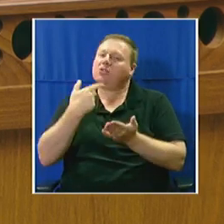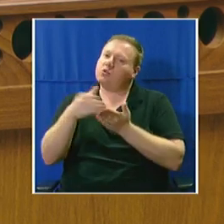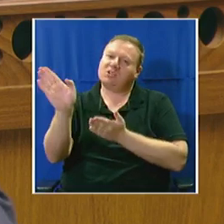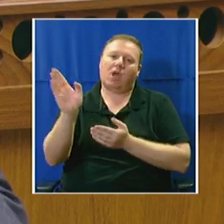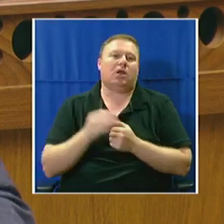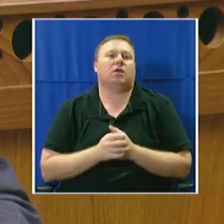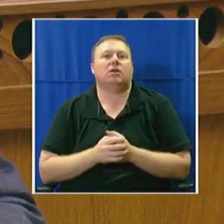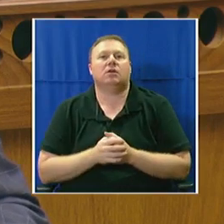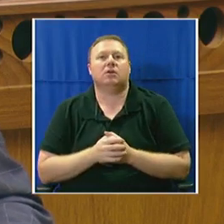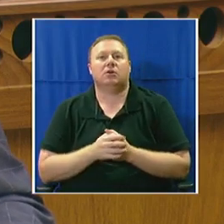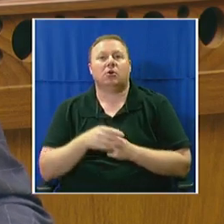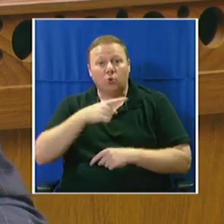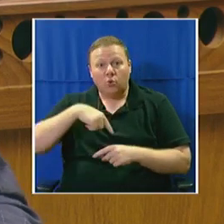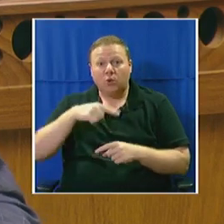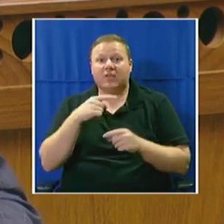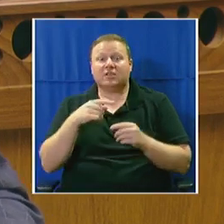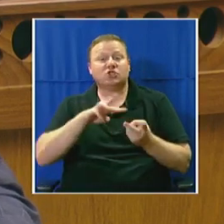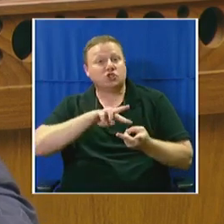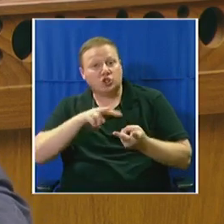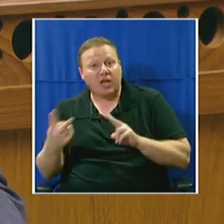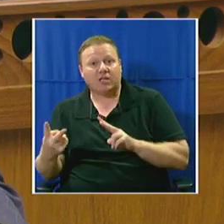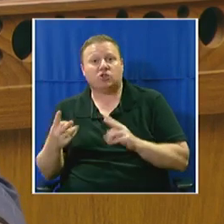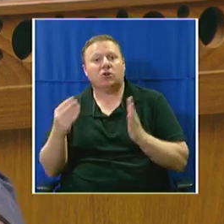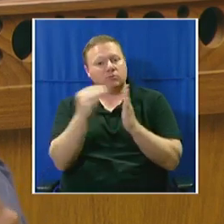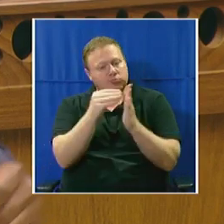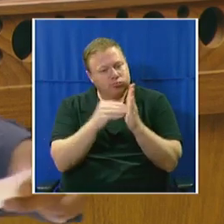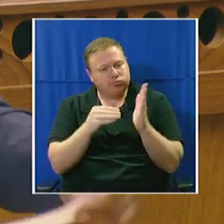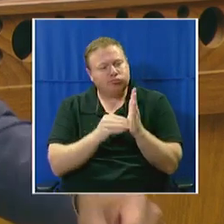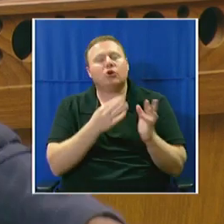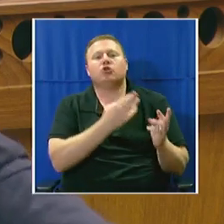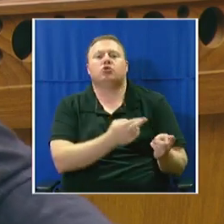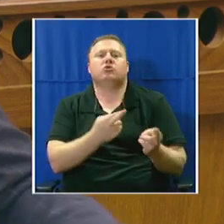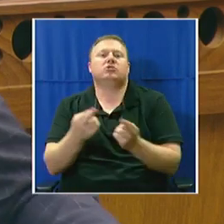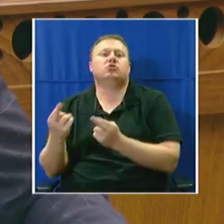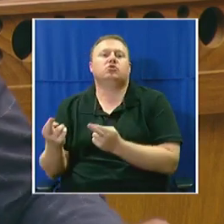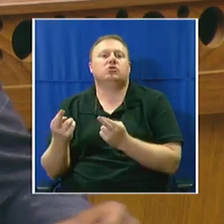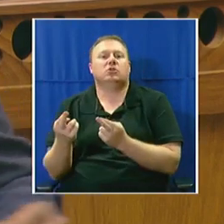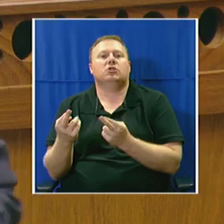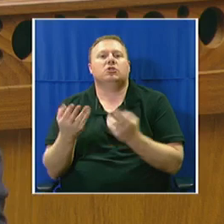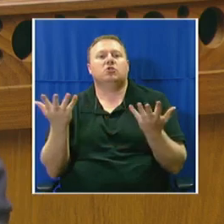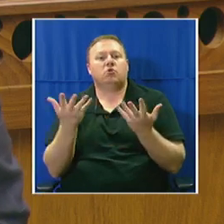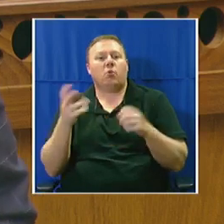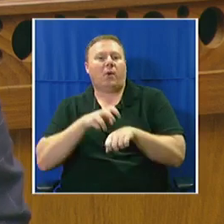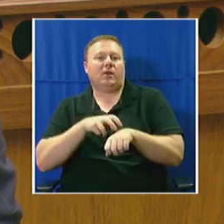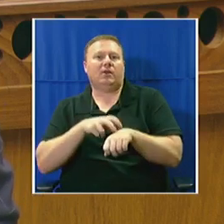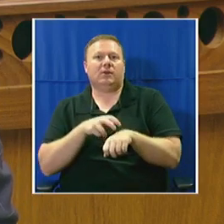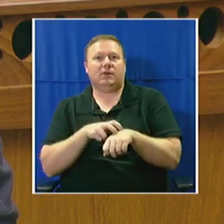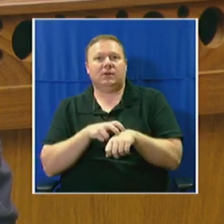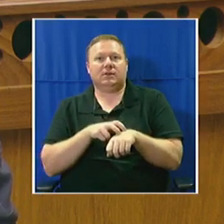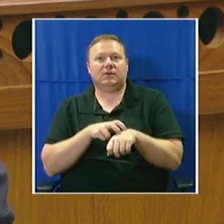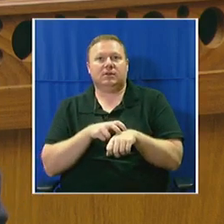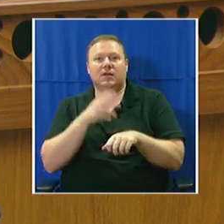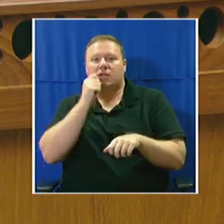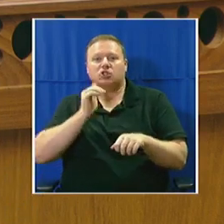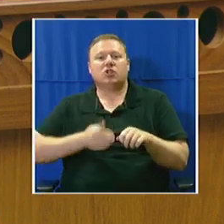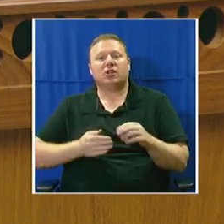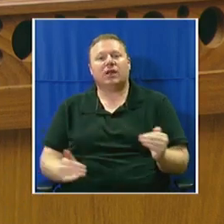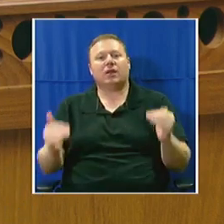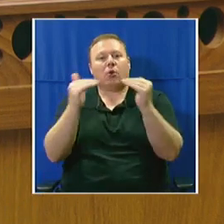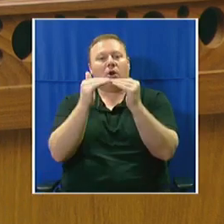gender-based violence the department of women Youth and persons with disabilities has failed the Minister has